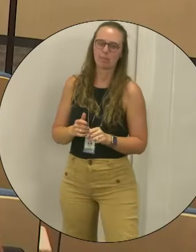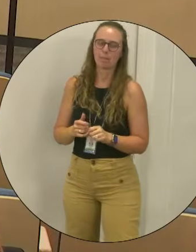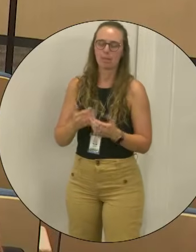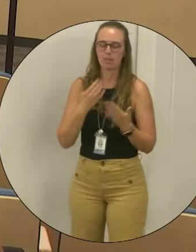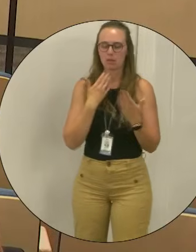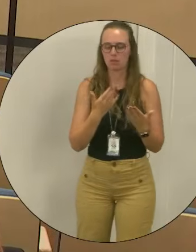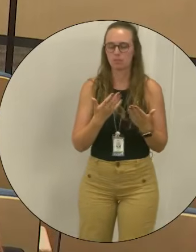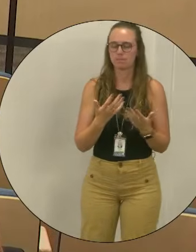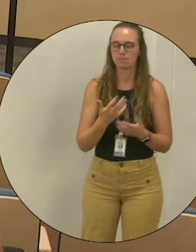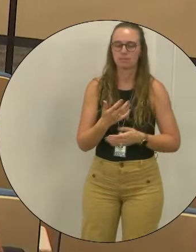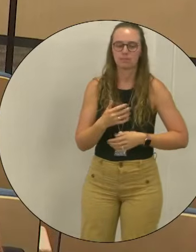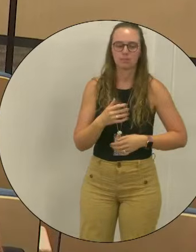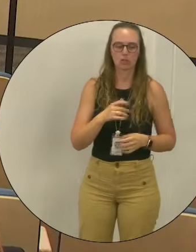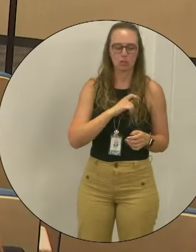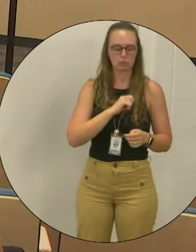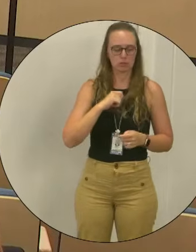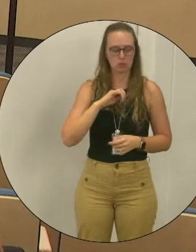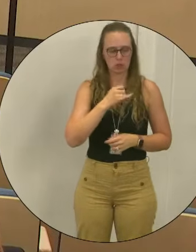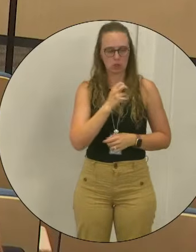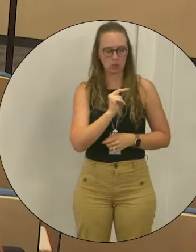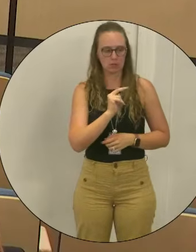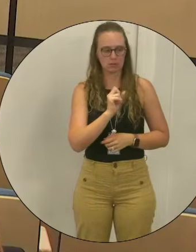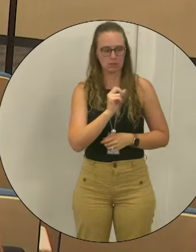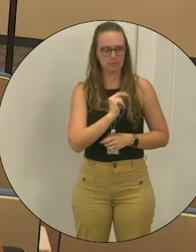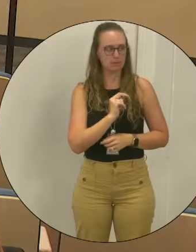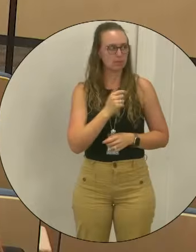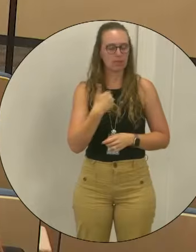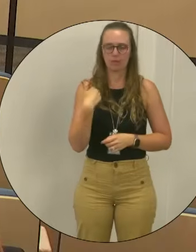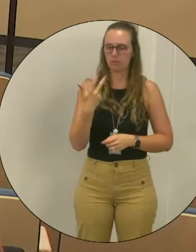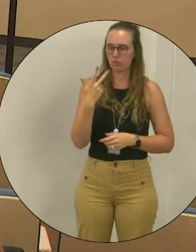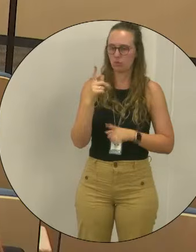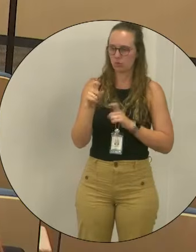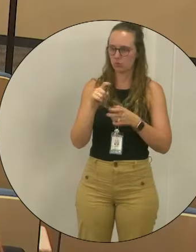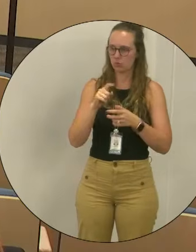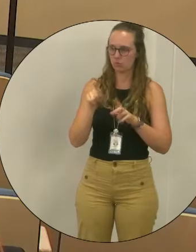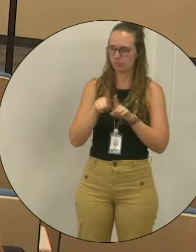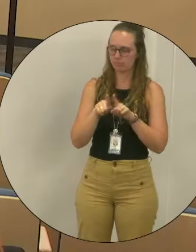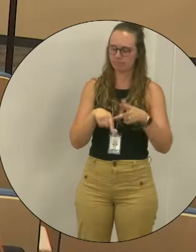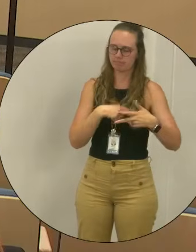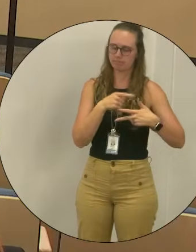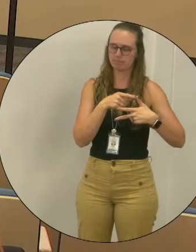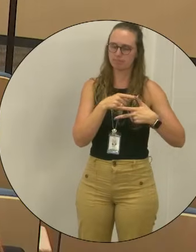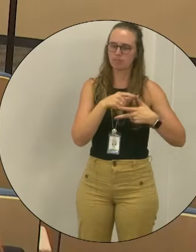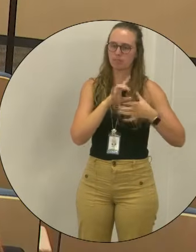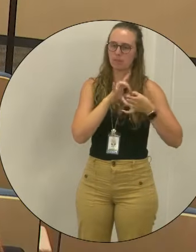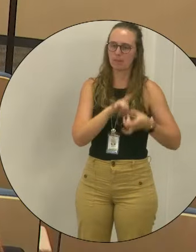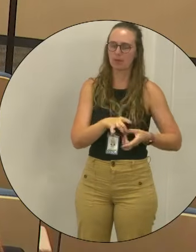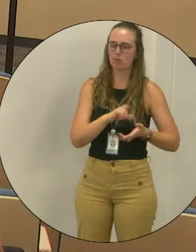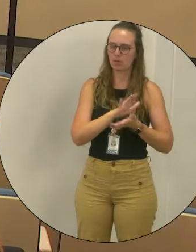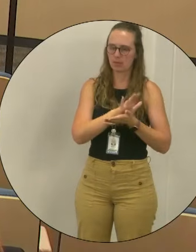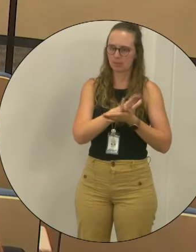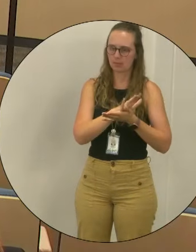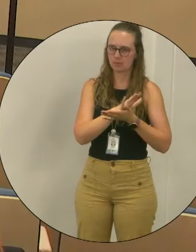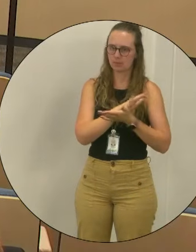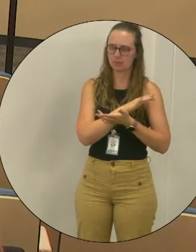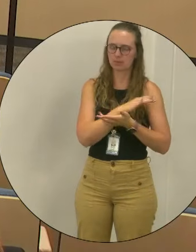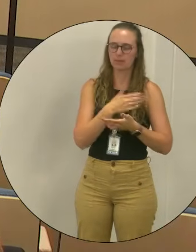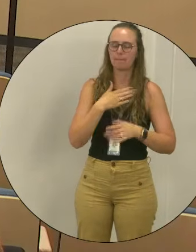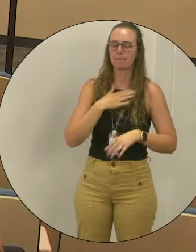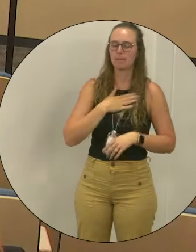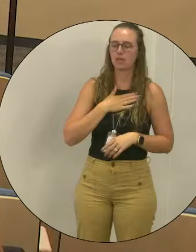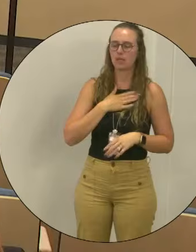Thank you. Trustee Johnson. Yeah, I have 3 questions as well. The first one is about academics. And so